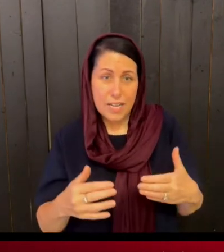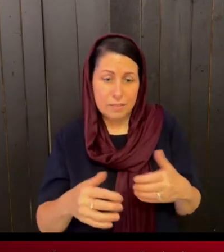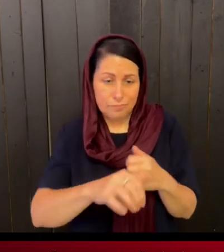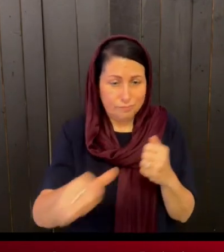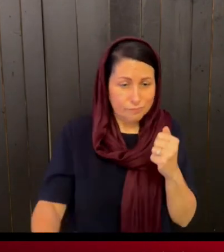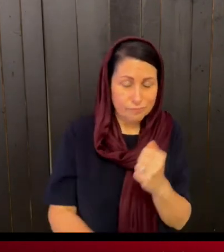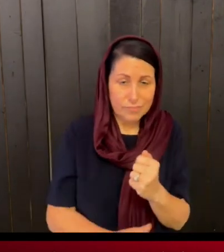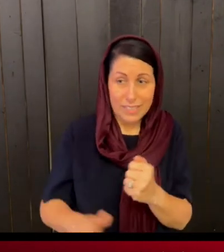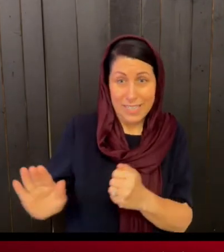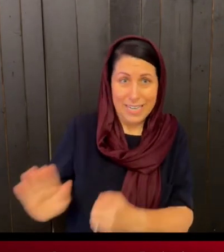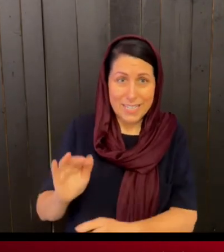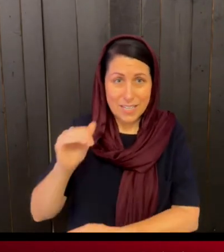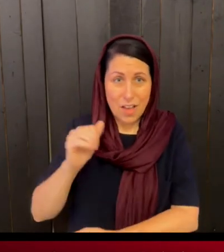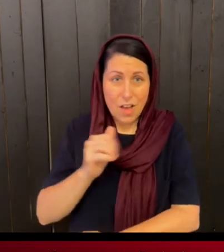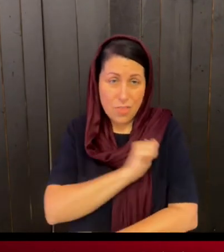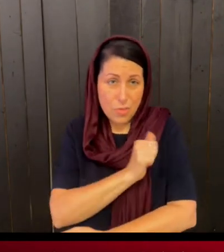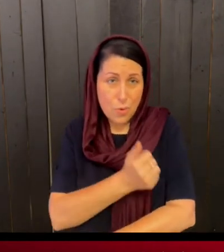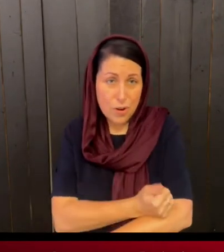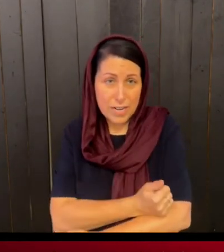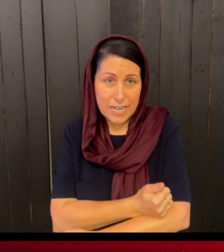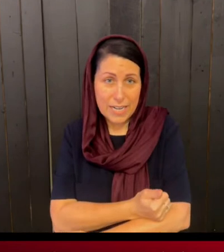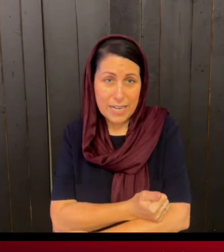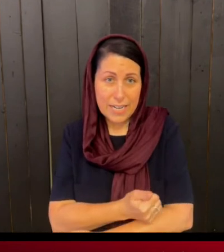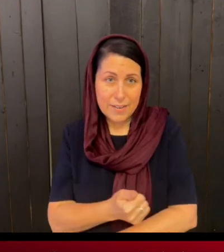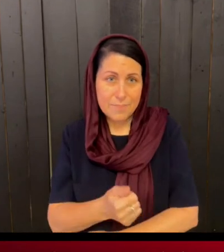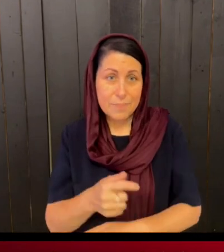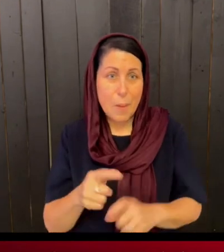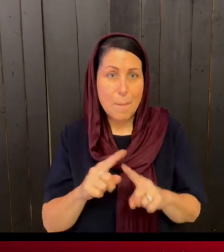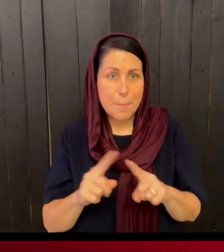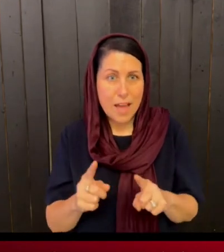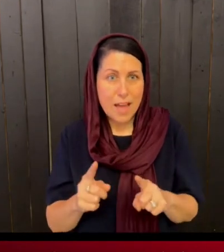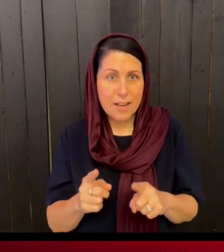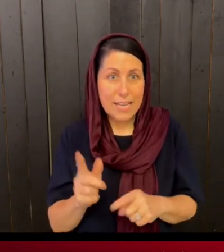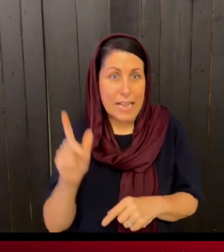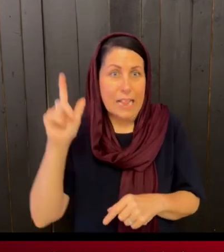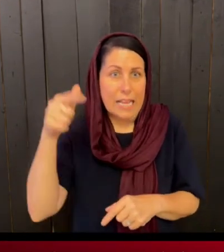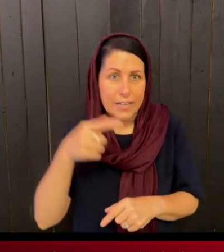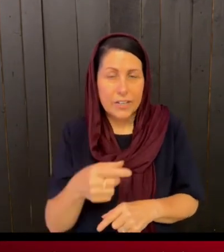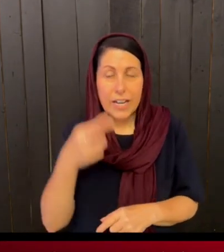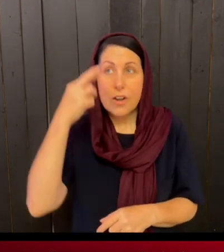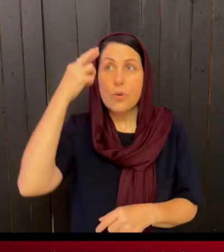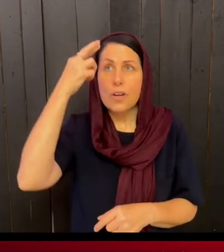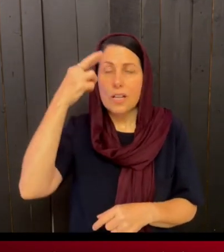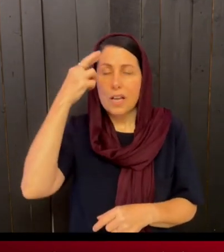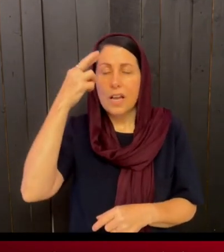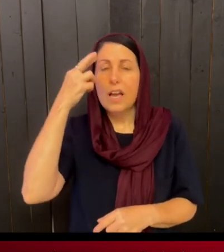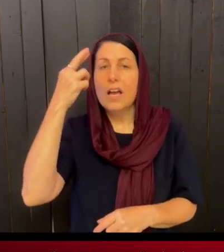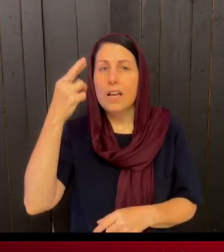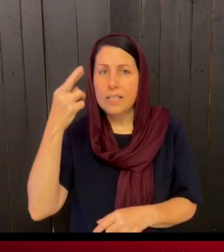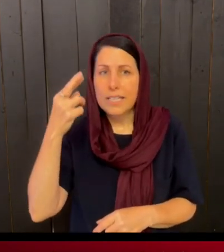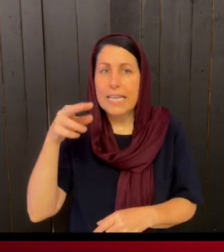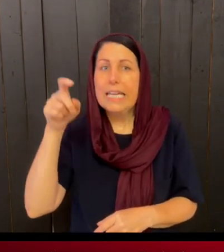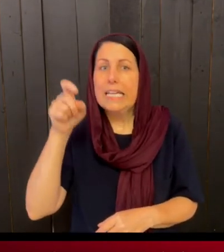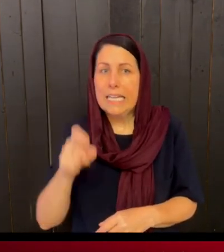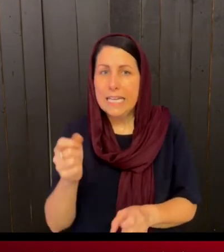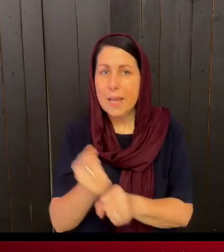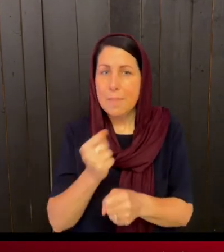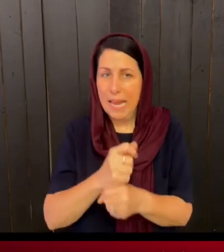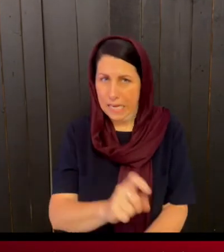so once he came to his senses, like the word said, once he came to his senses and realized that he needed to make a